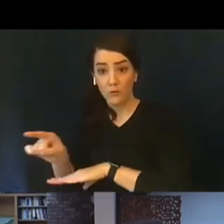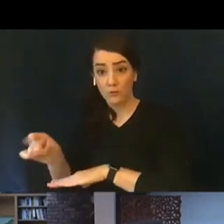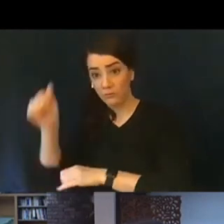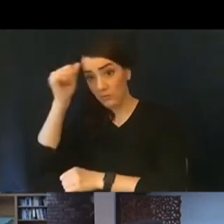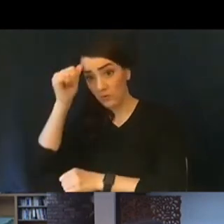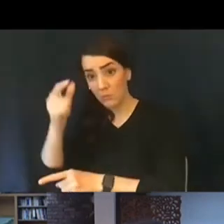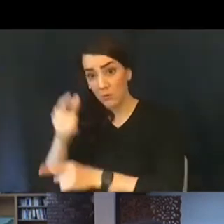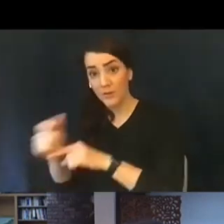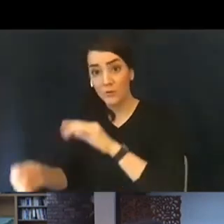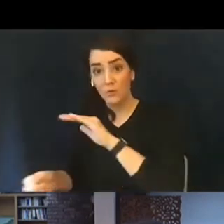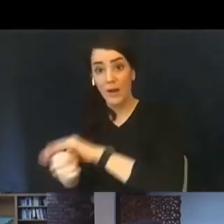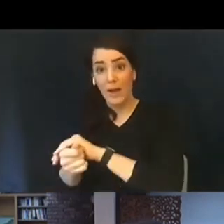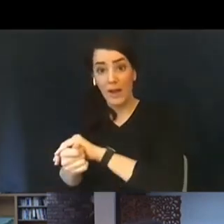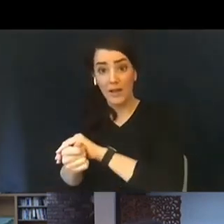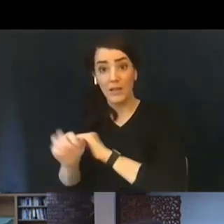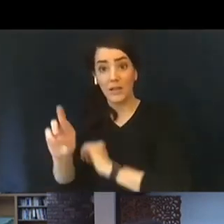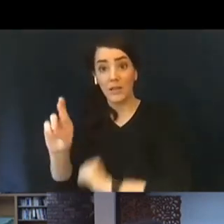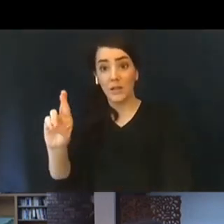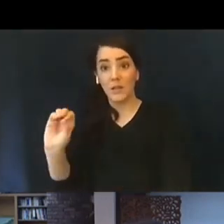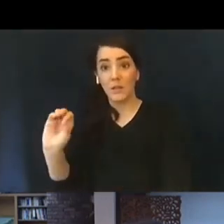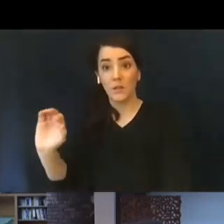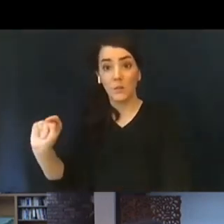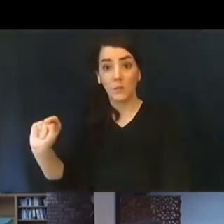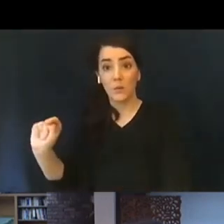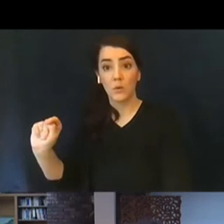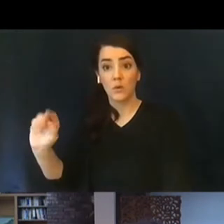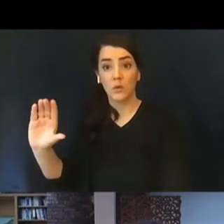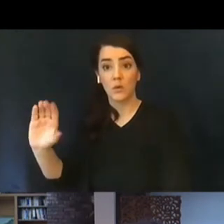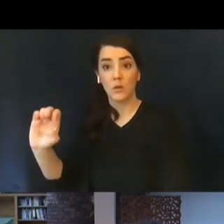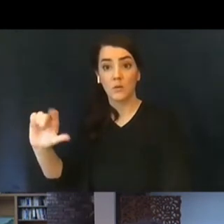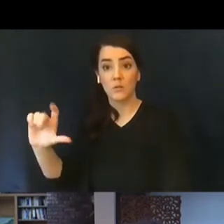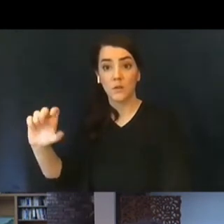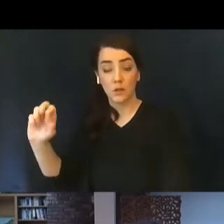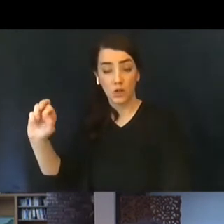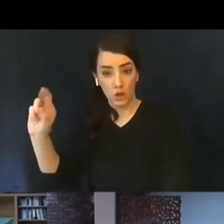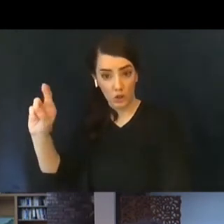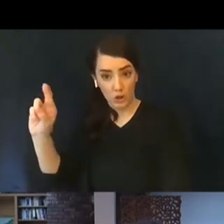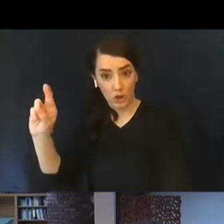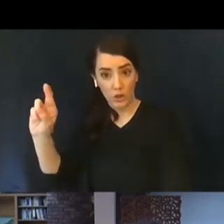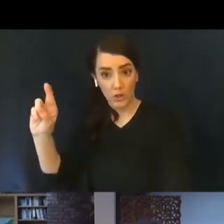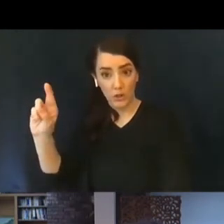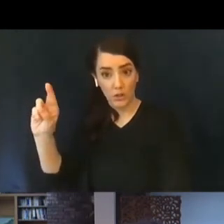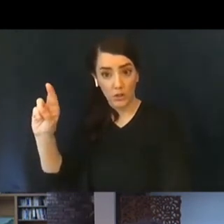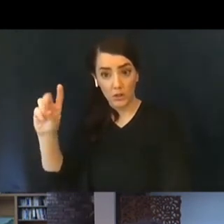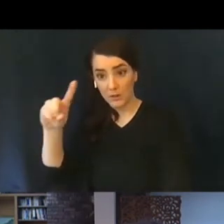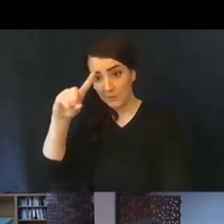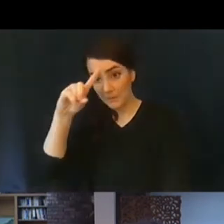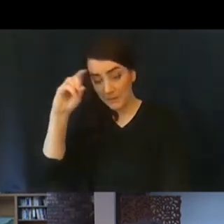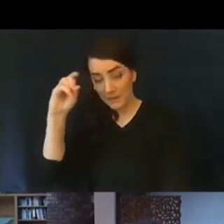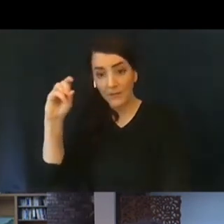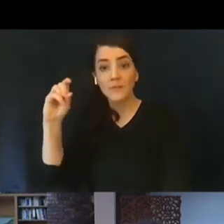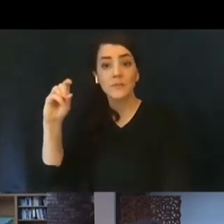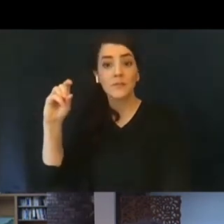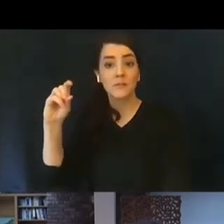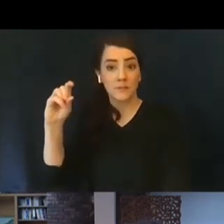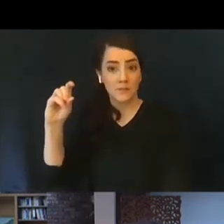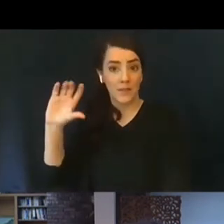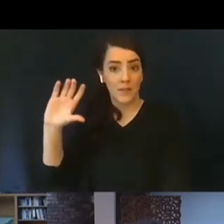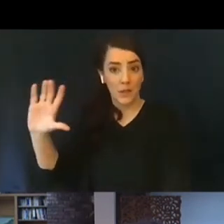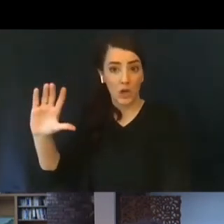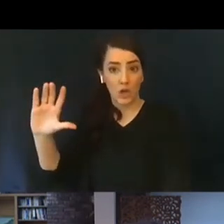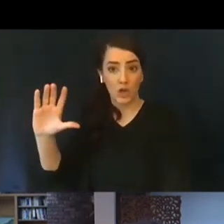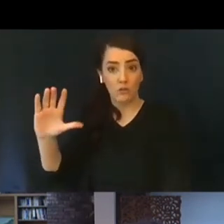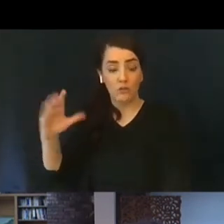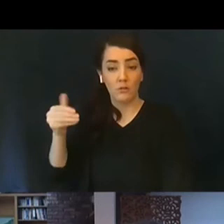during the daytime because the neighbor was, um, assumed to have been thriving or surviving because of